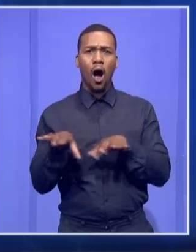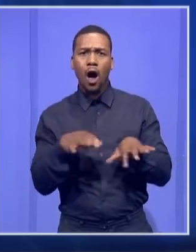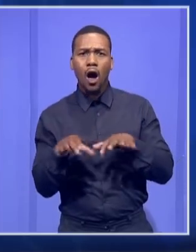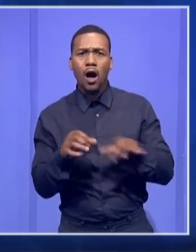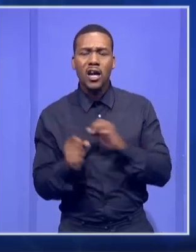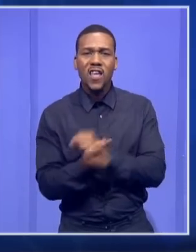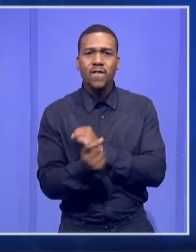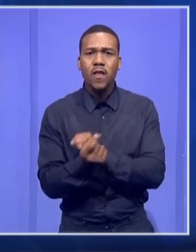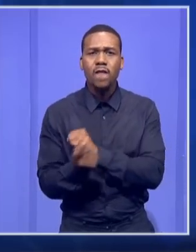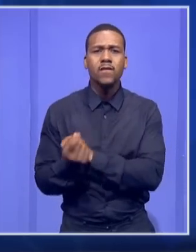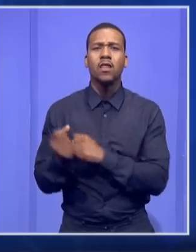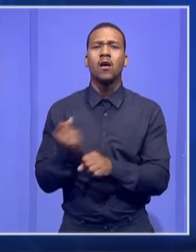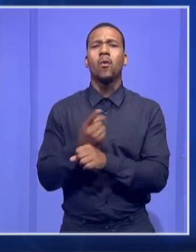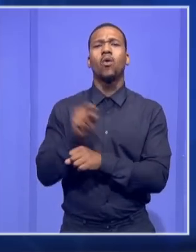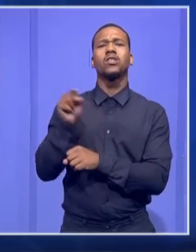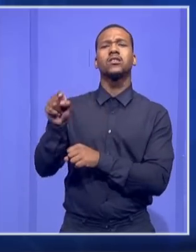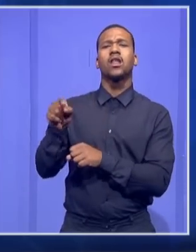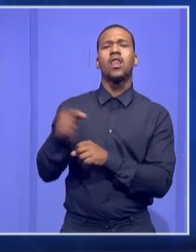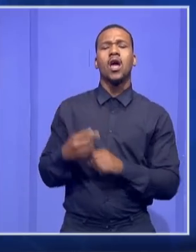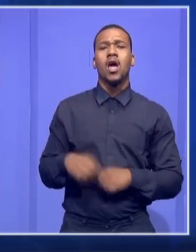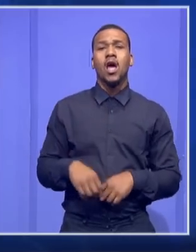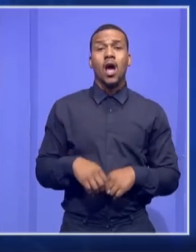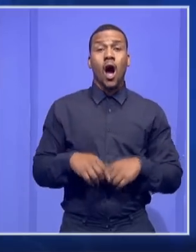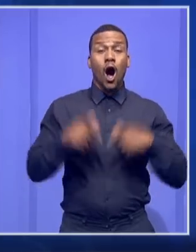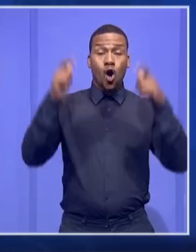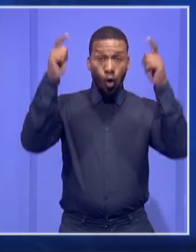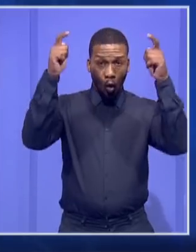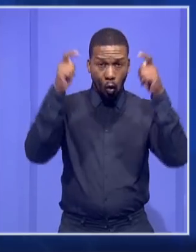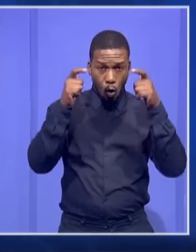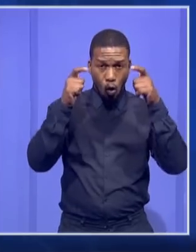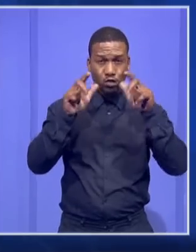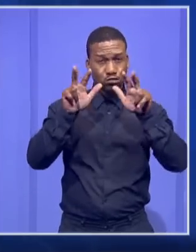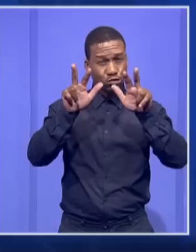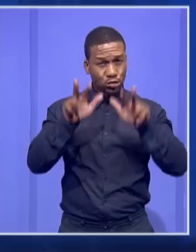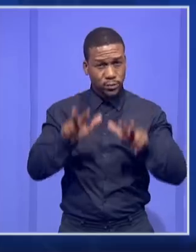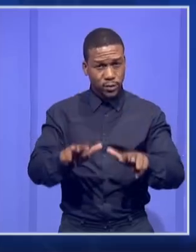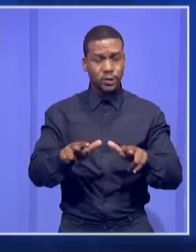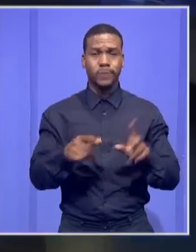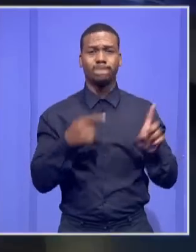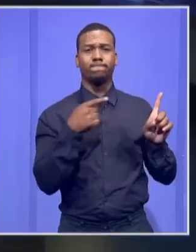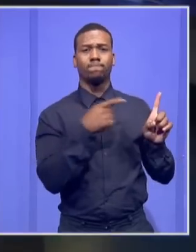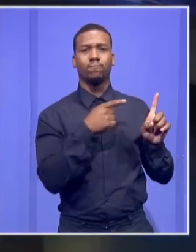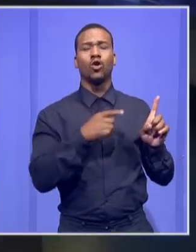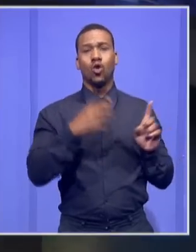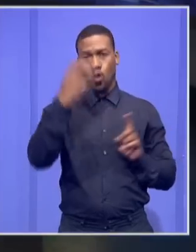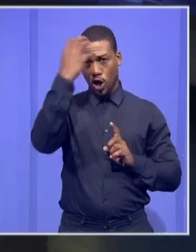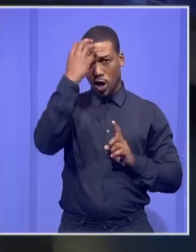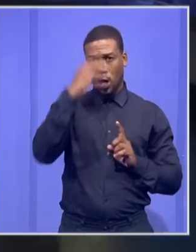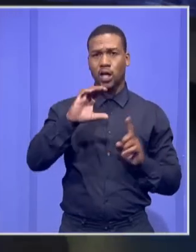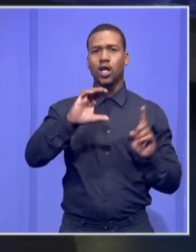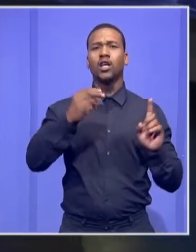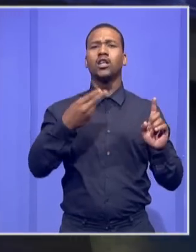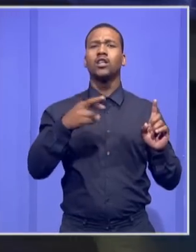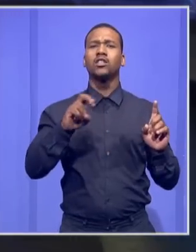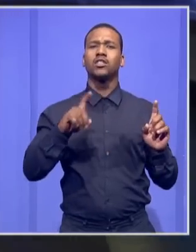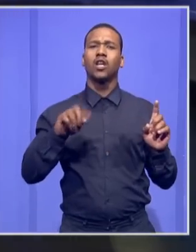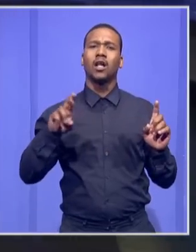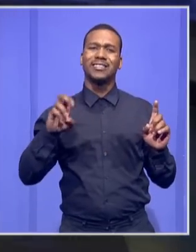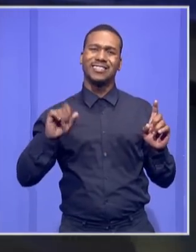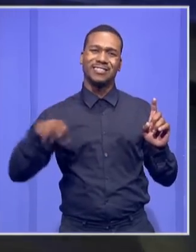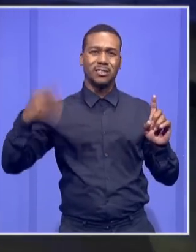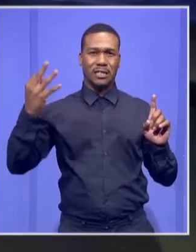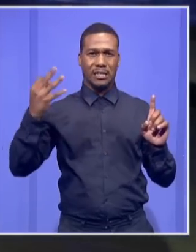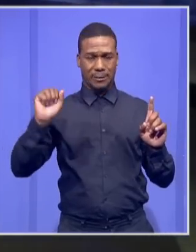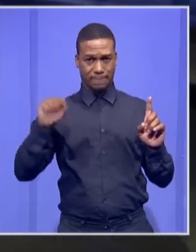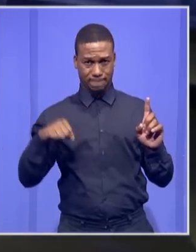at the coronation in London of King Charles III. Colleagues, a very good morning to you. Great to see you.